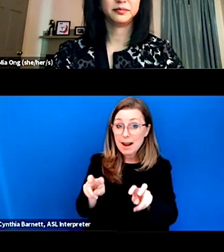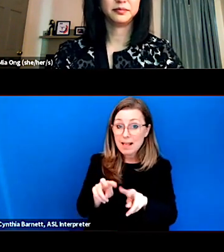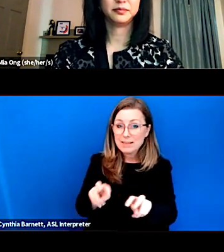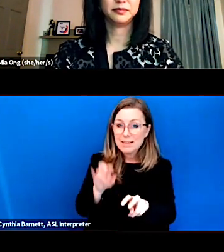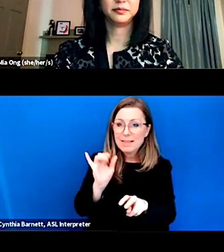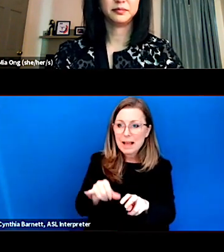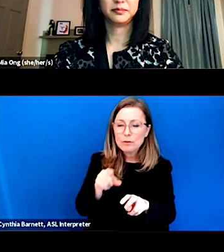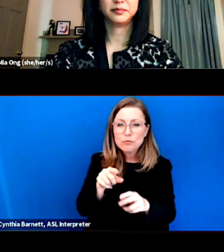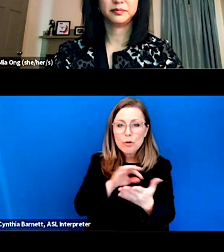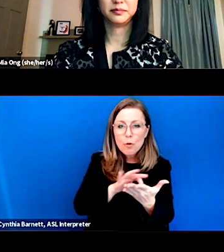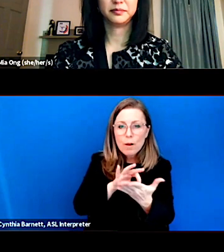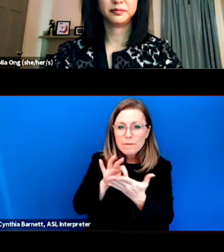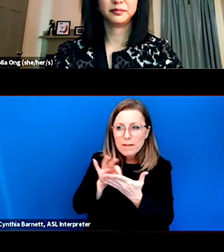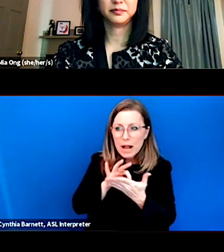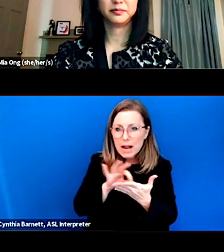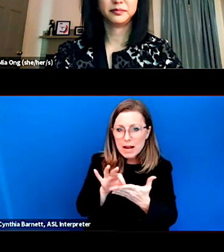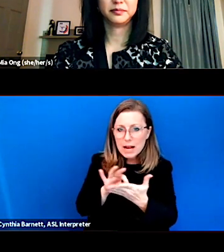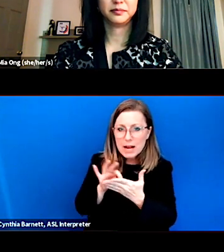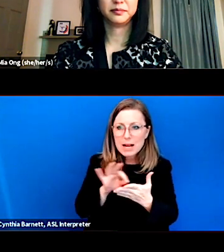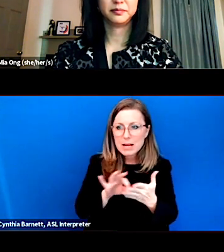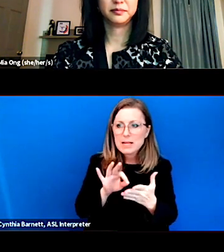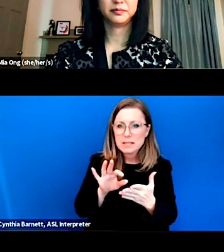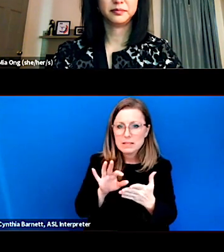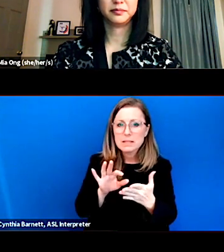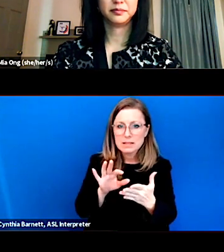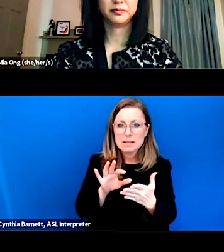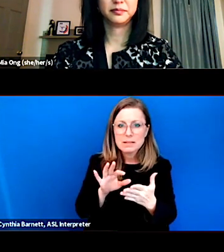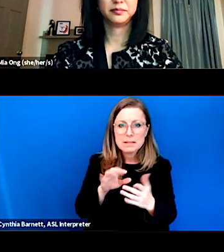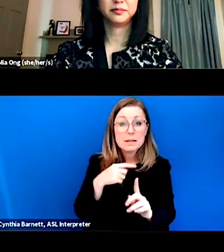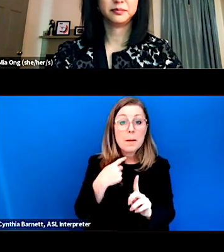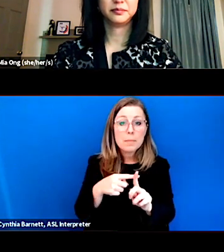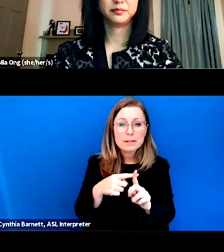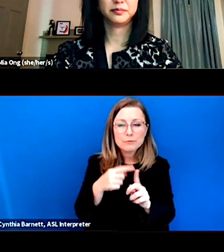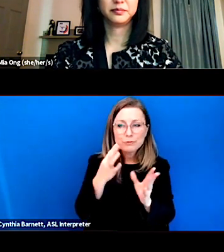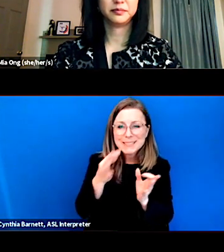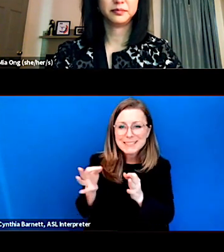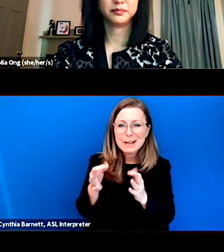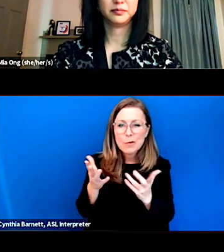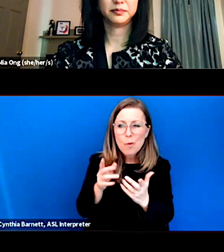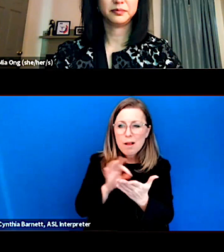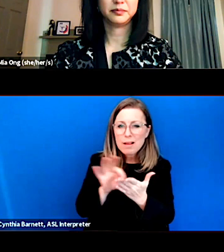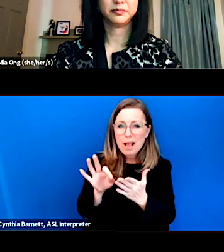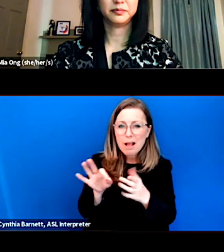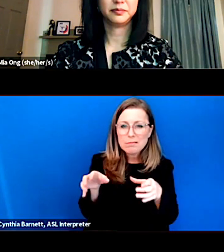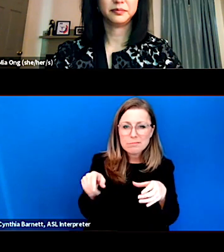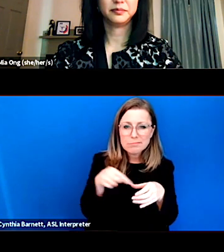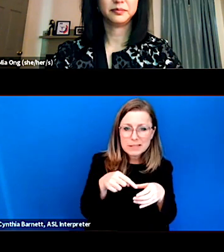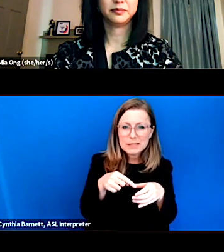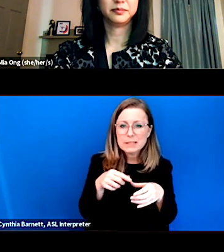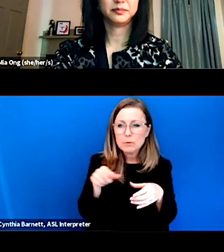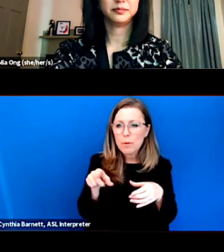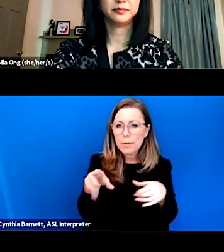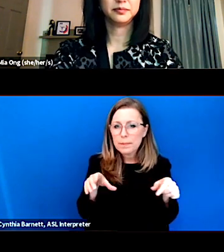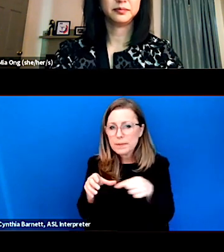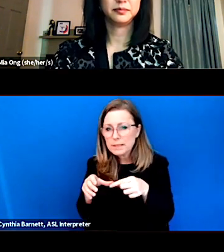and you're making decisions about what counts as what. So